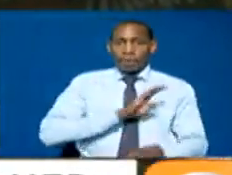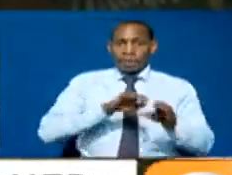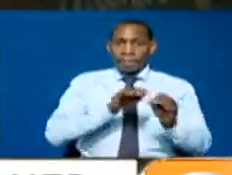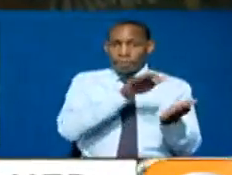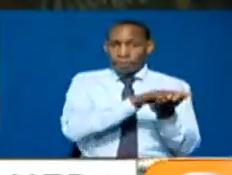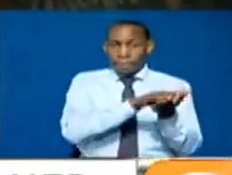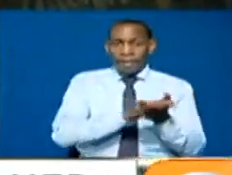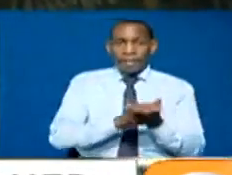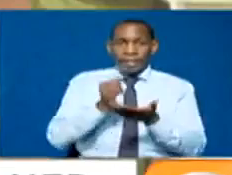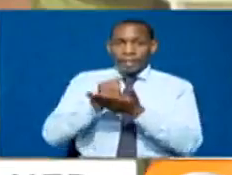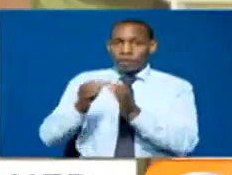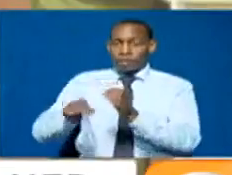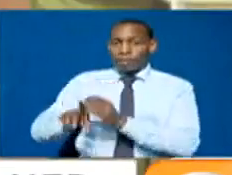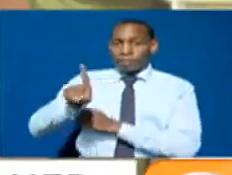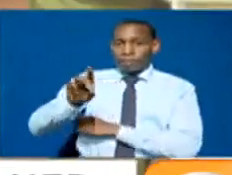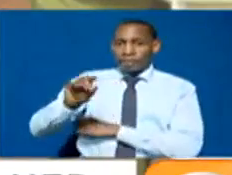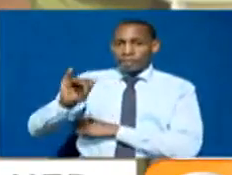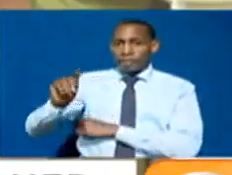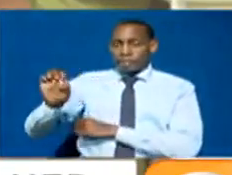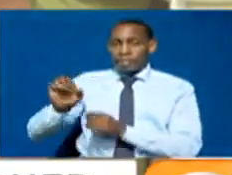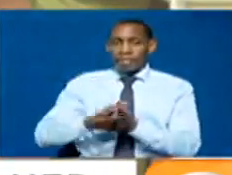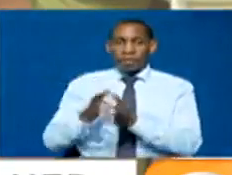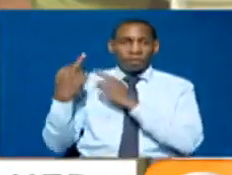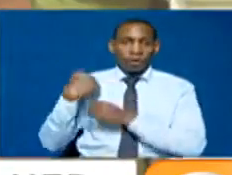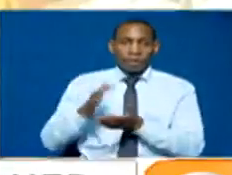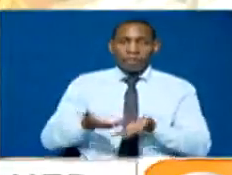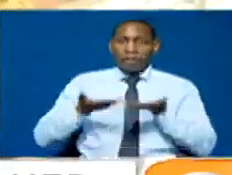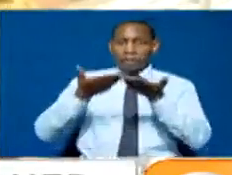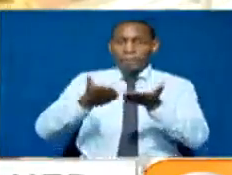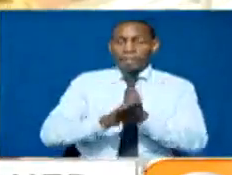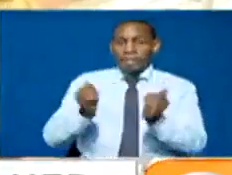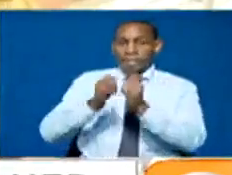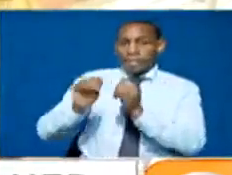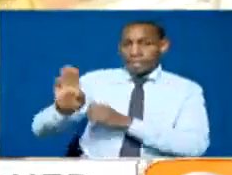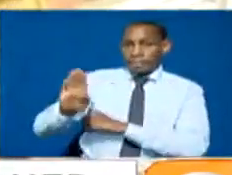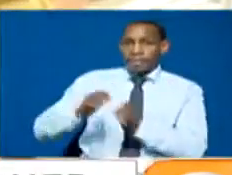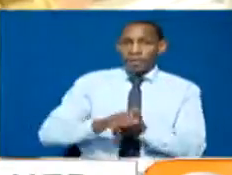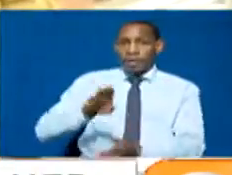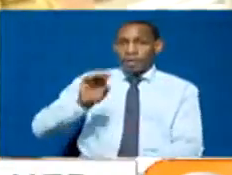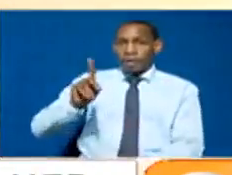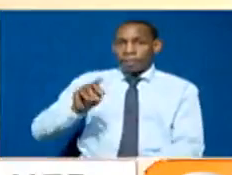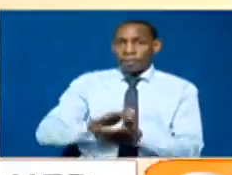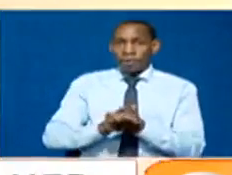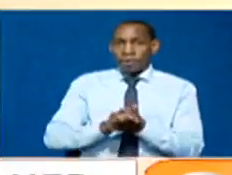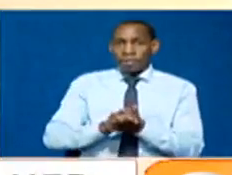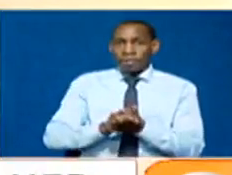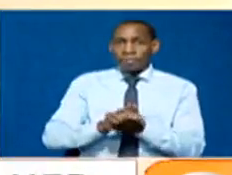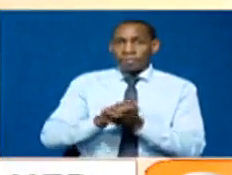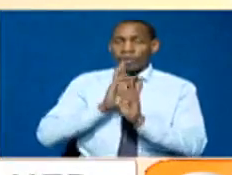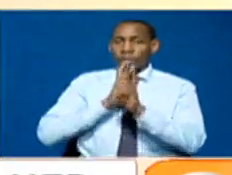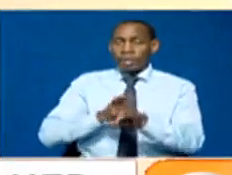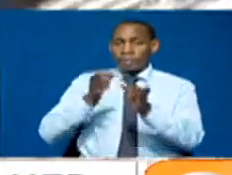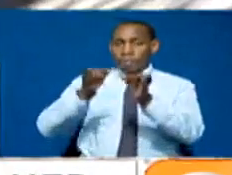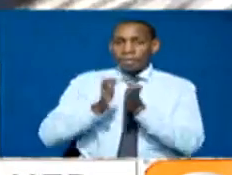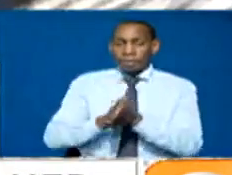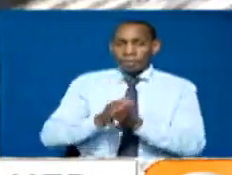bank with audit firm Deloitte and Touch over their role in the issuance of a 10 billion shilling bond whilst referring the reporting accountants to